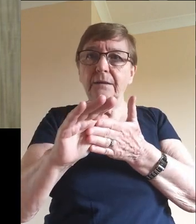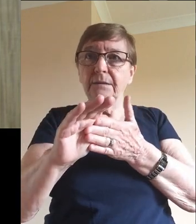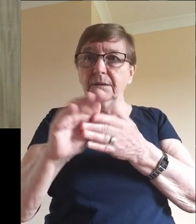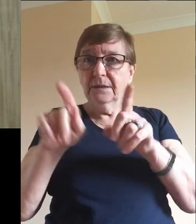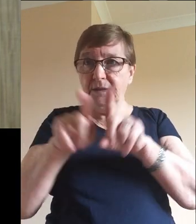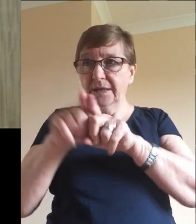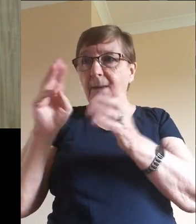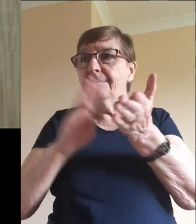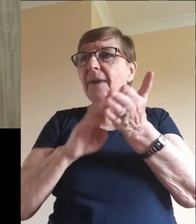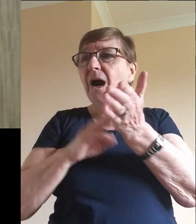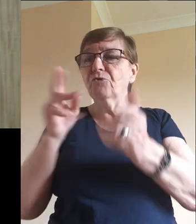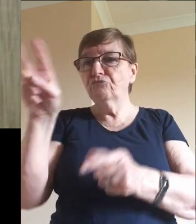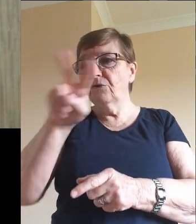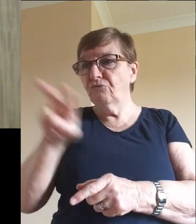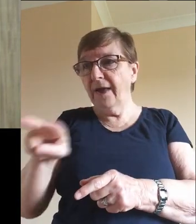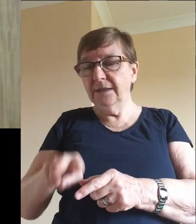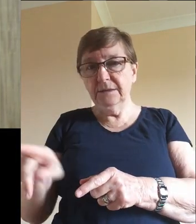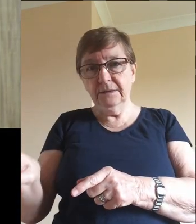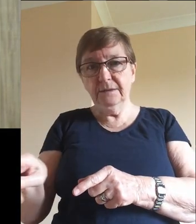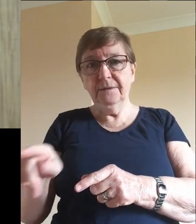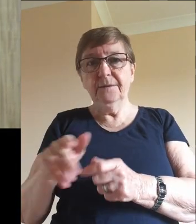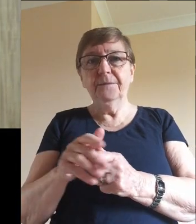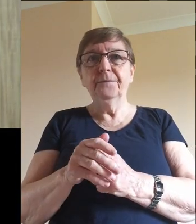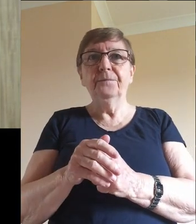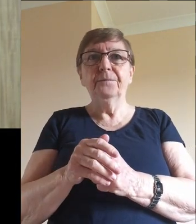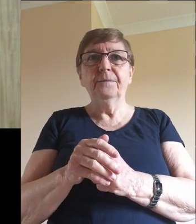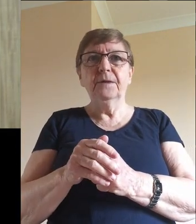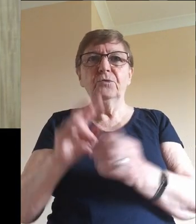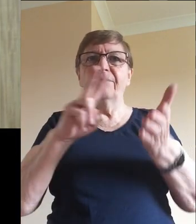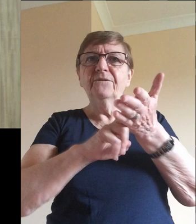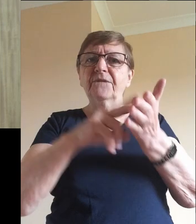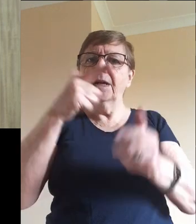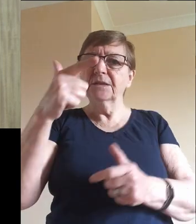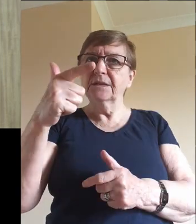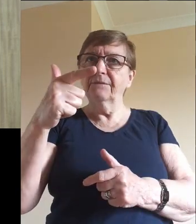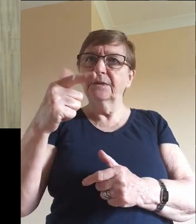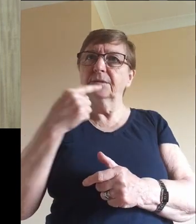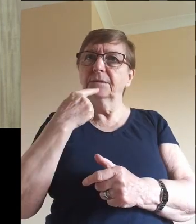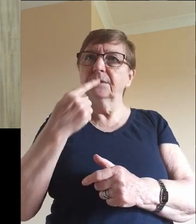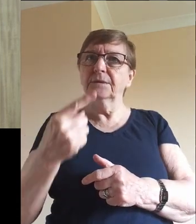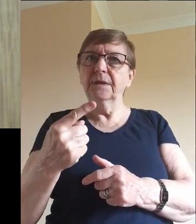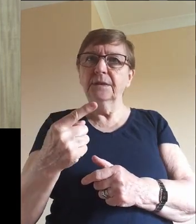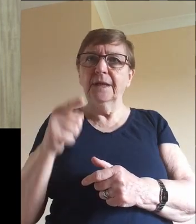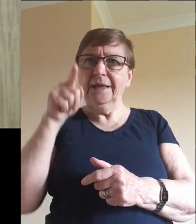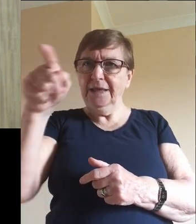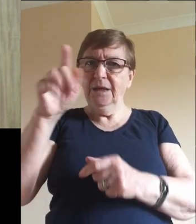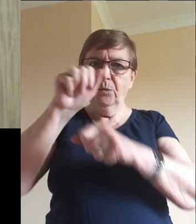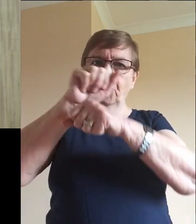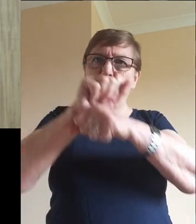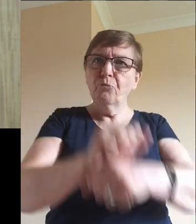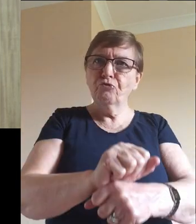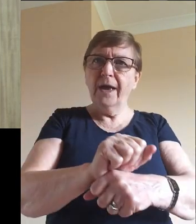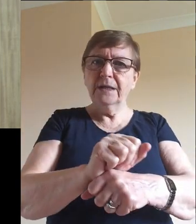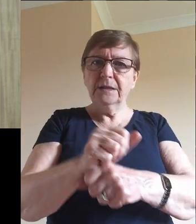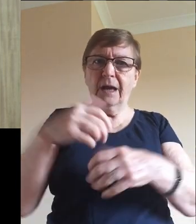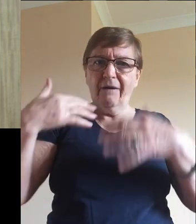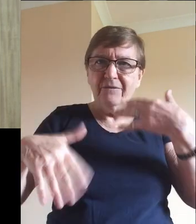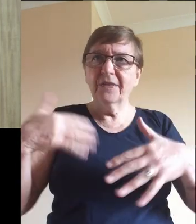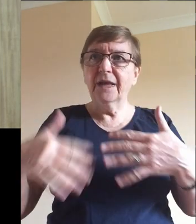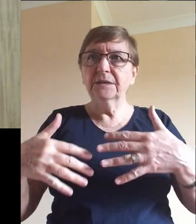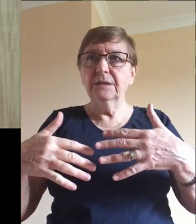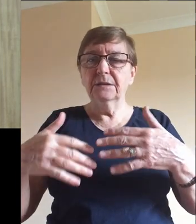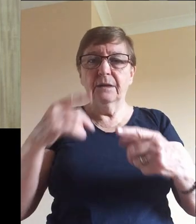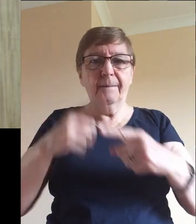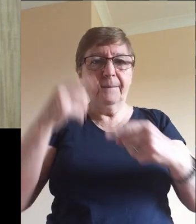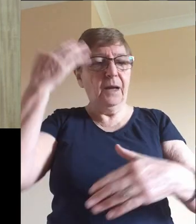to us a few moments ago. So verse 7 of Isaiah, He was oppressed and afflicted, yet he did